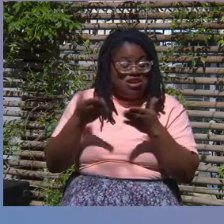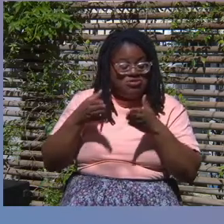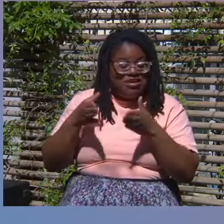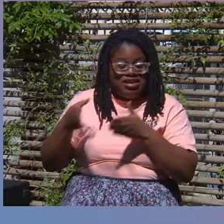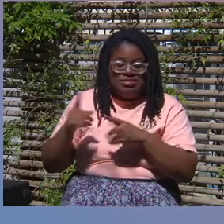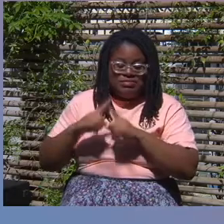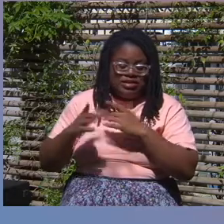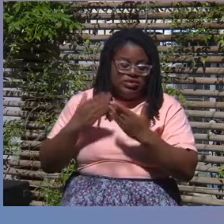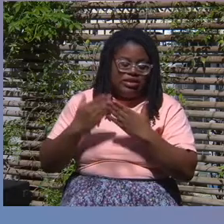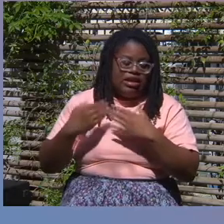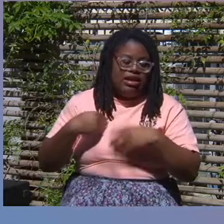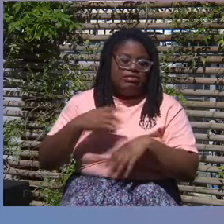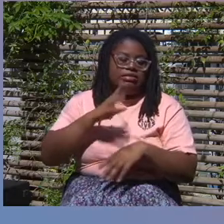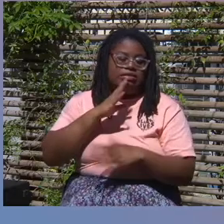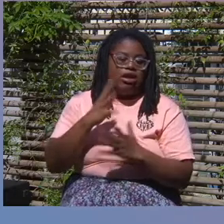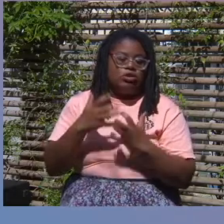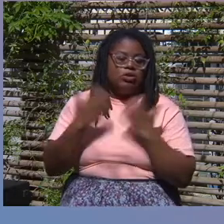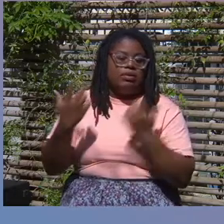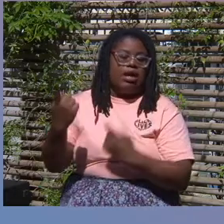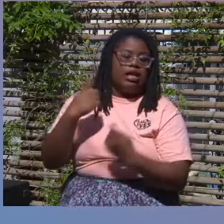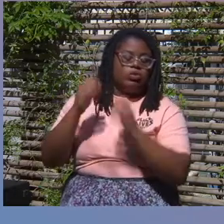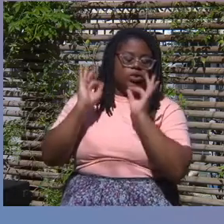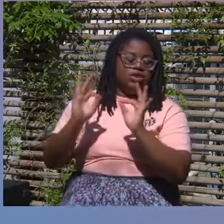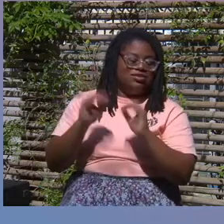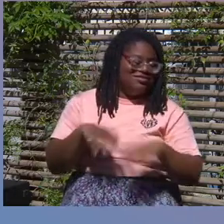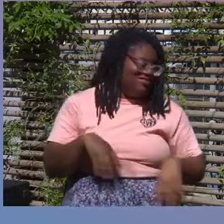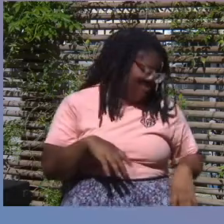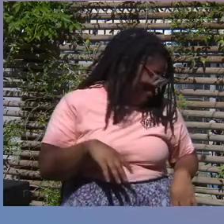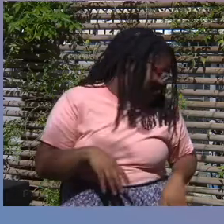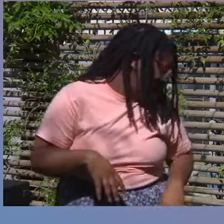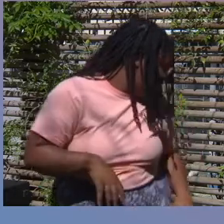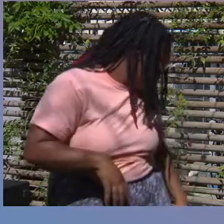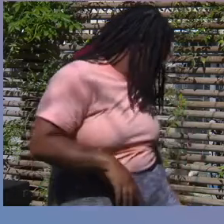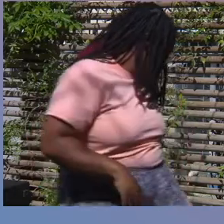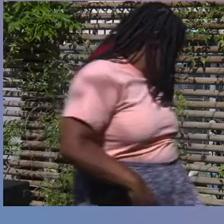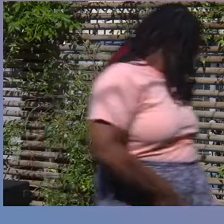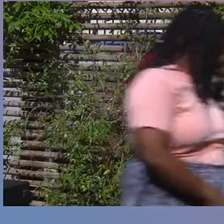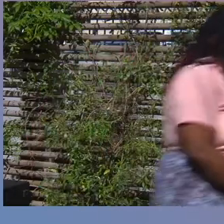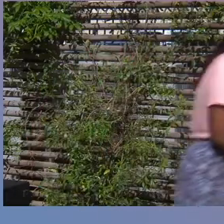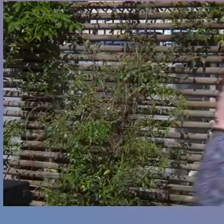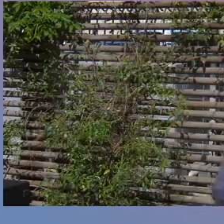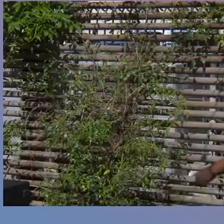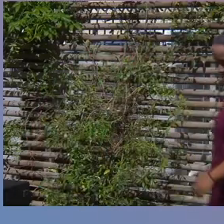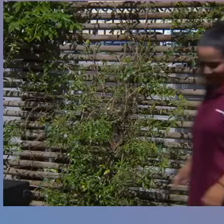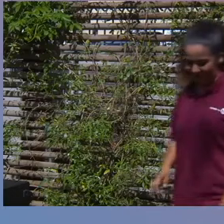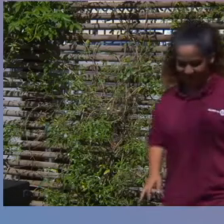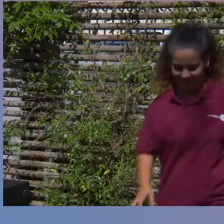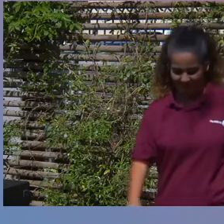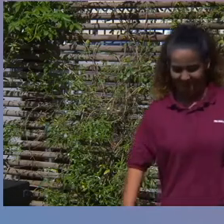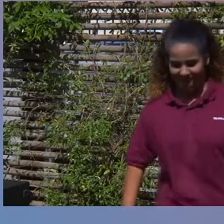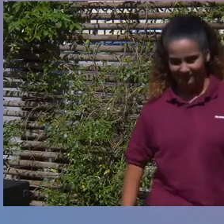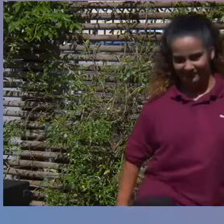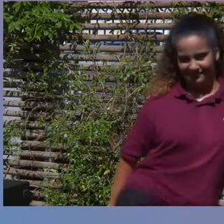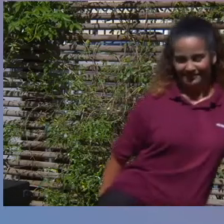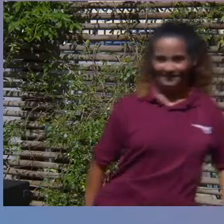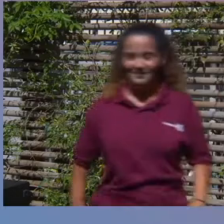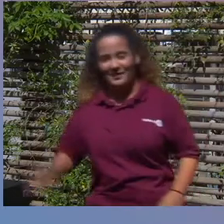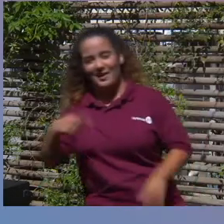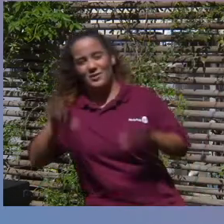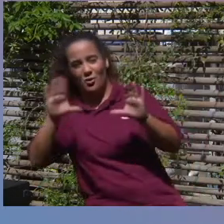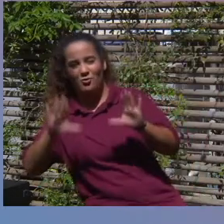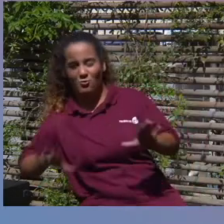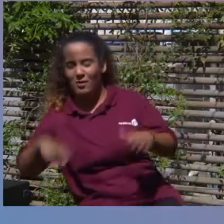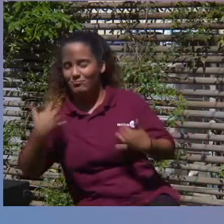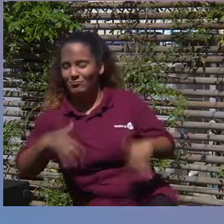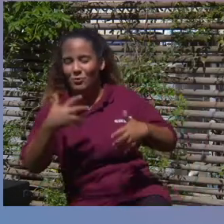but... Anyway, I'm talking too much. Ask a question. No, it's great. Those are all great. You brought us so much wisdom across